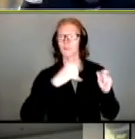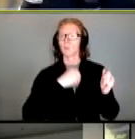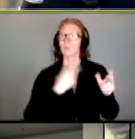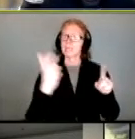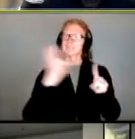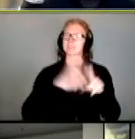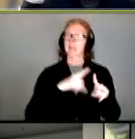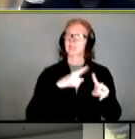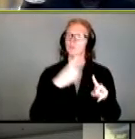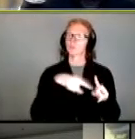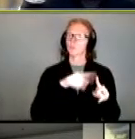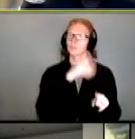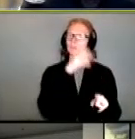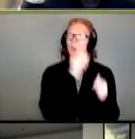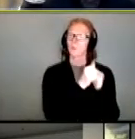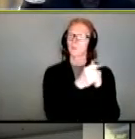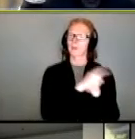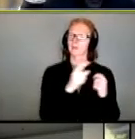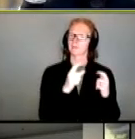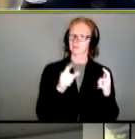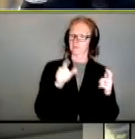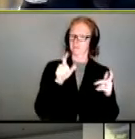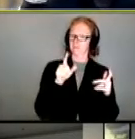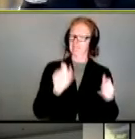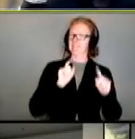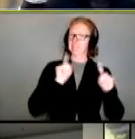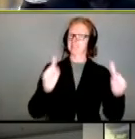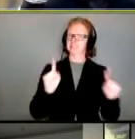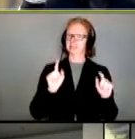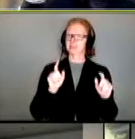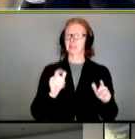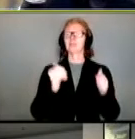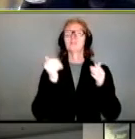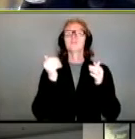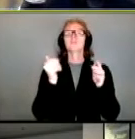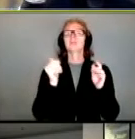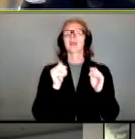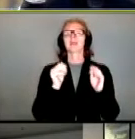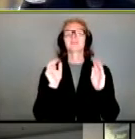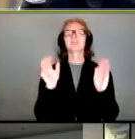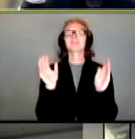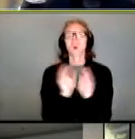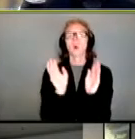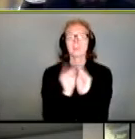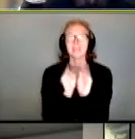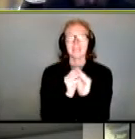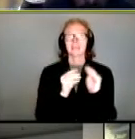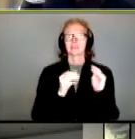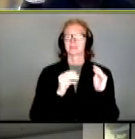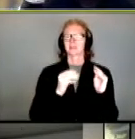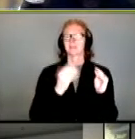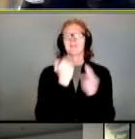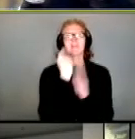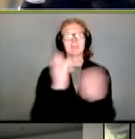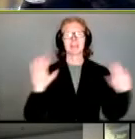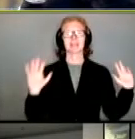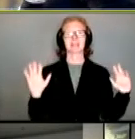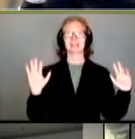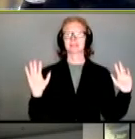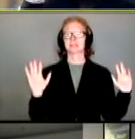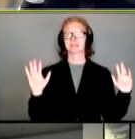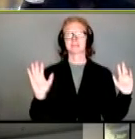assigned to start with that, you know, in small increments, and, you know, a 15-minute